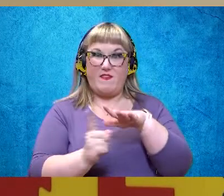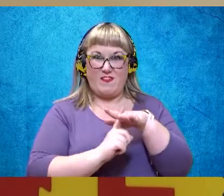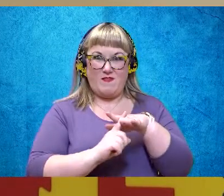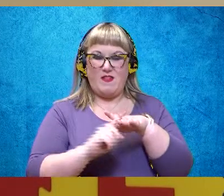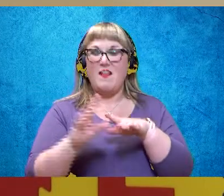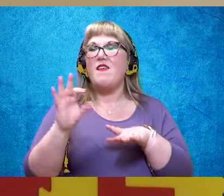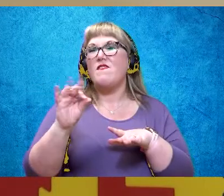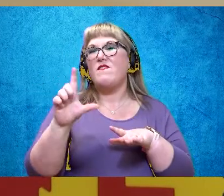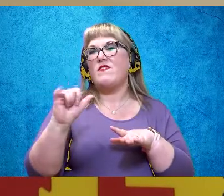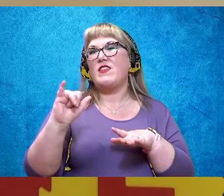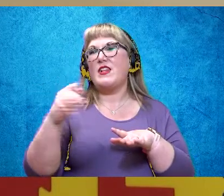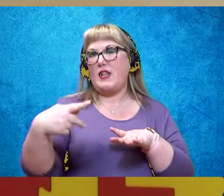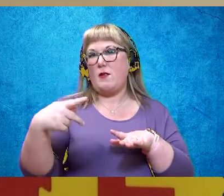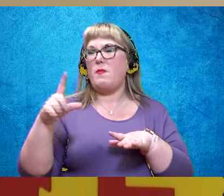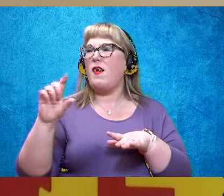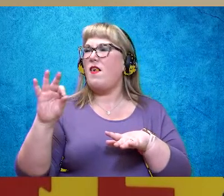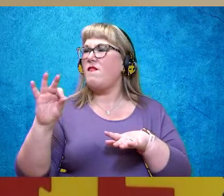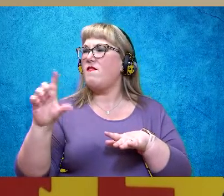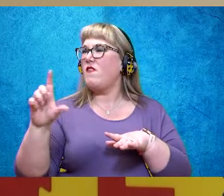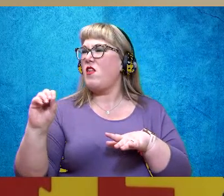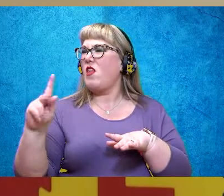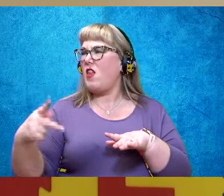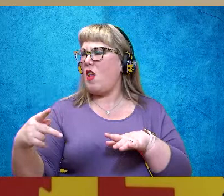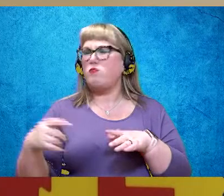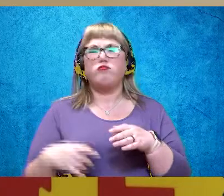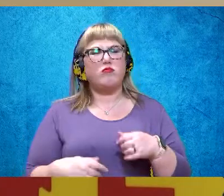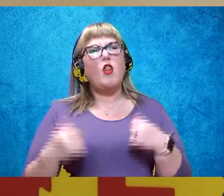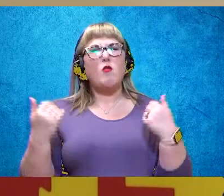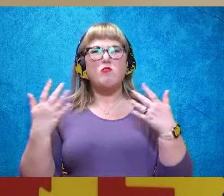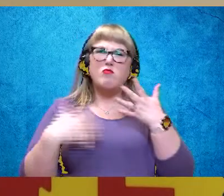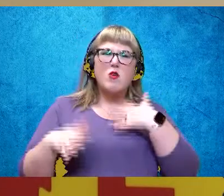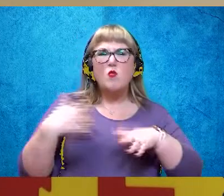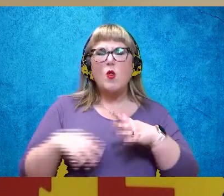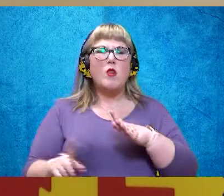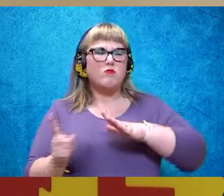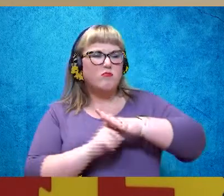wear flip-flops outside while we play?